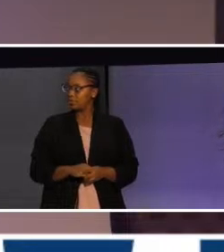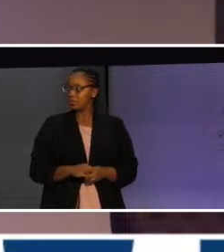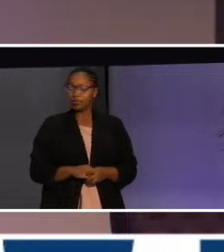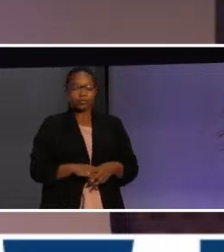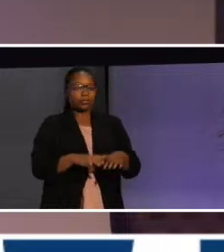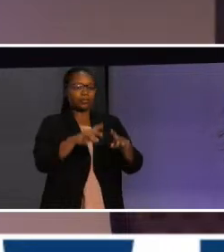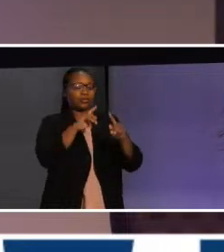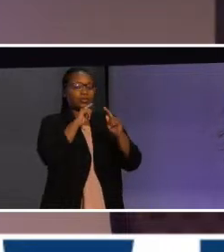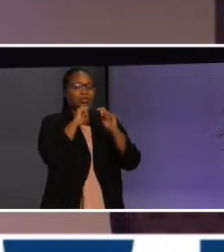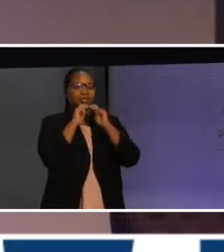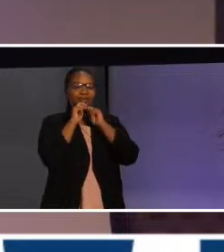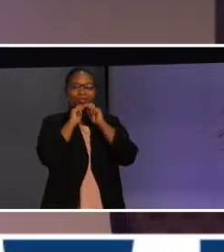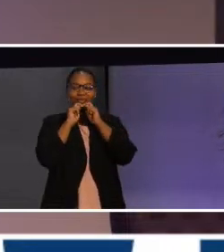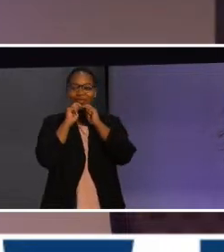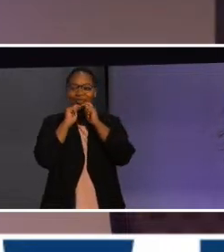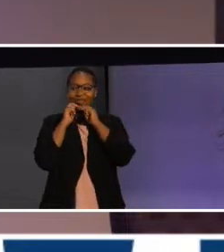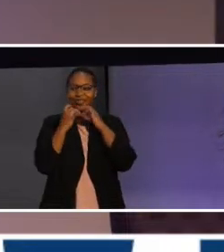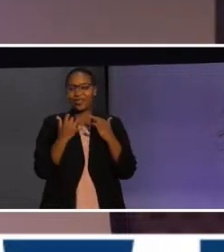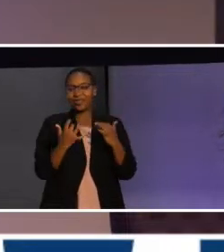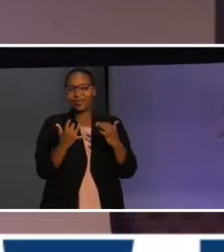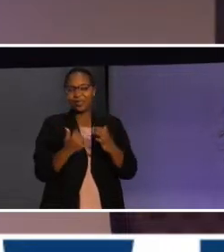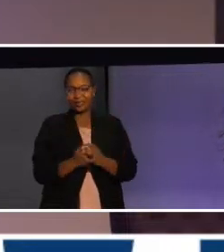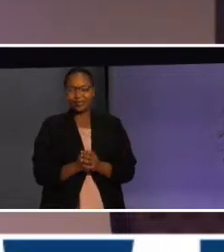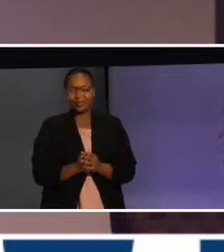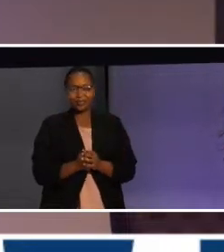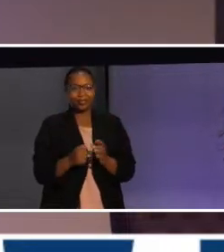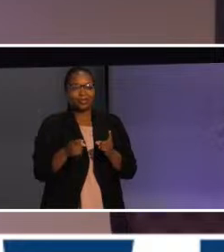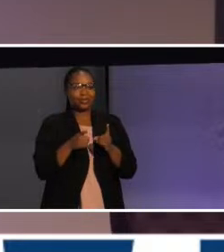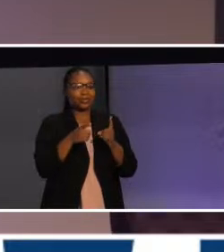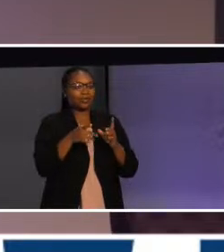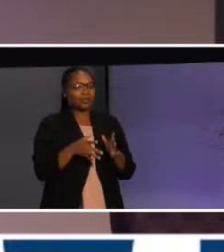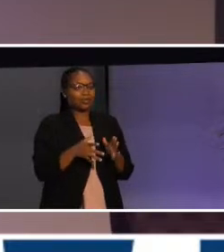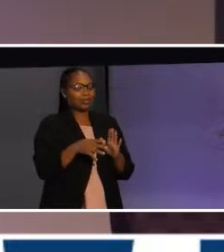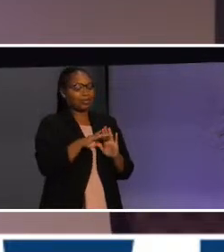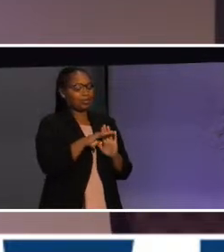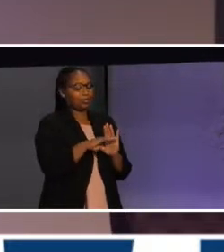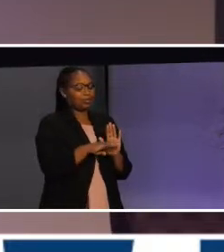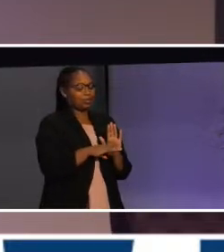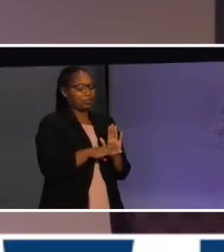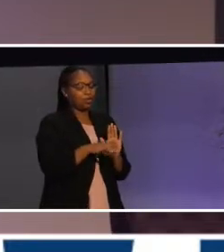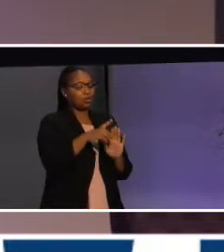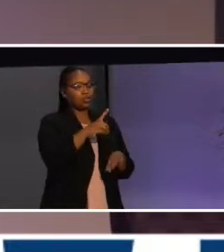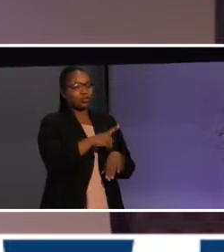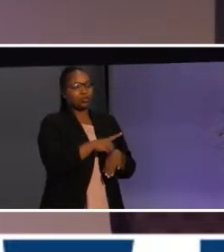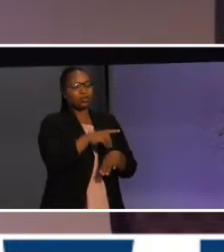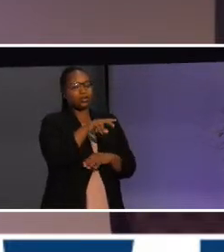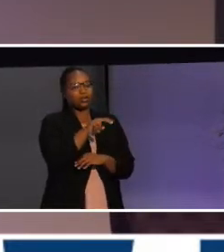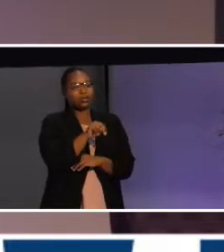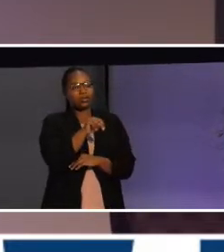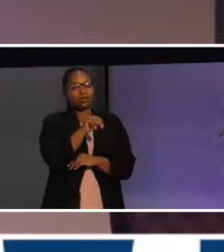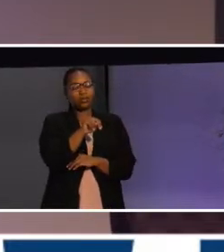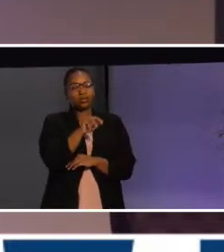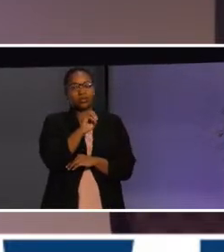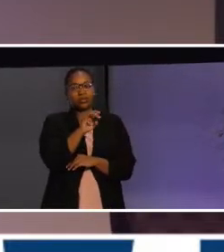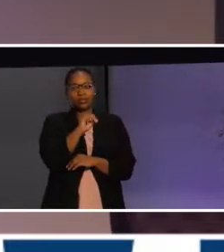Good morning, everybody. Director of Ceremonies, Dr. Nomsa Masuku,